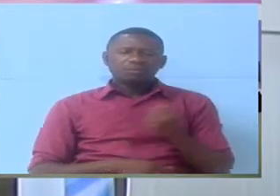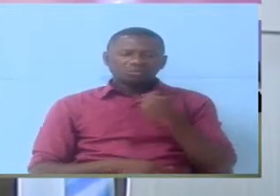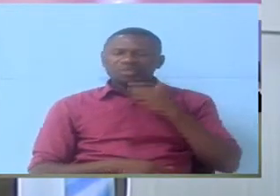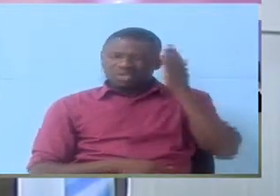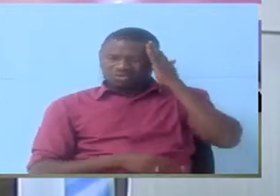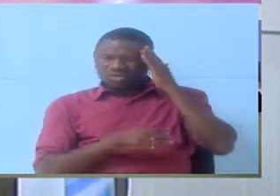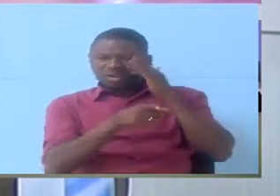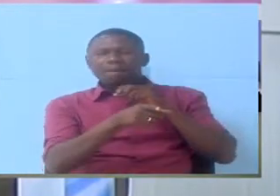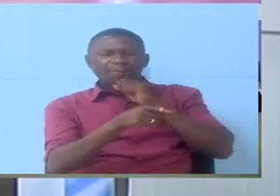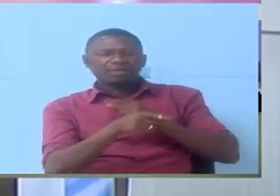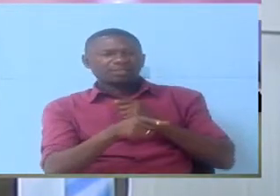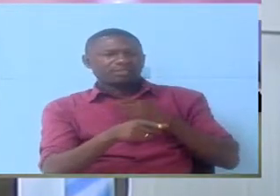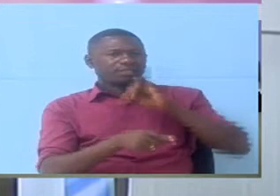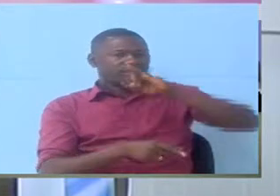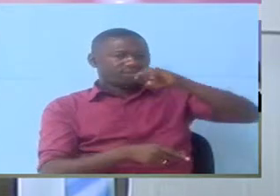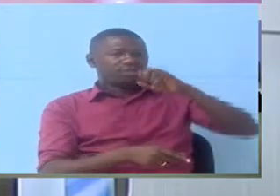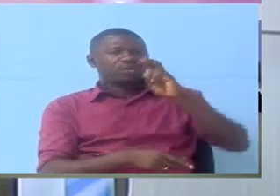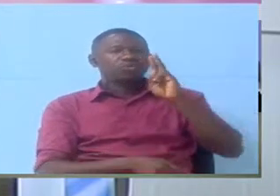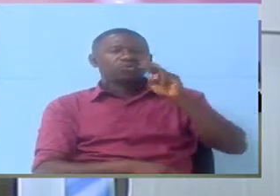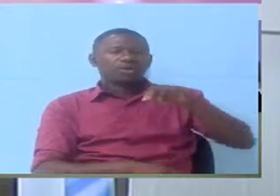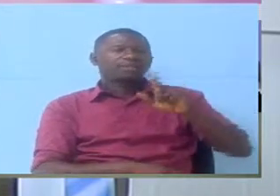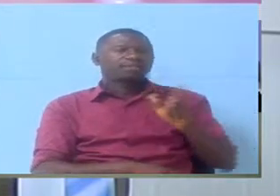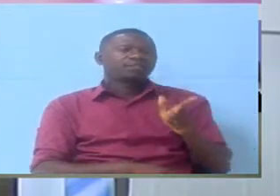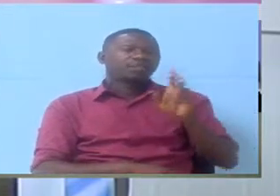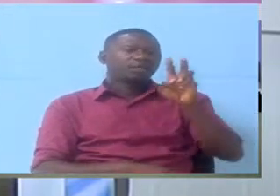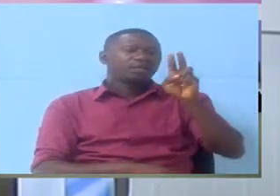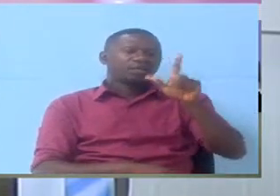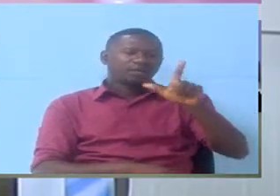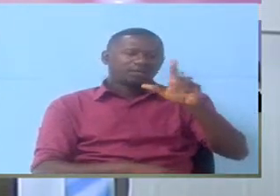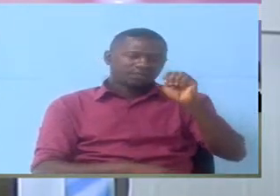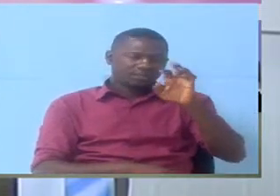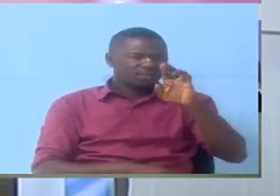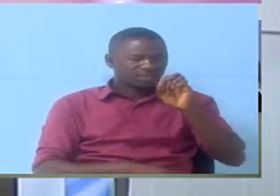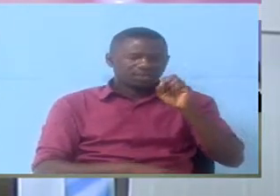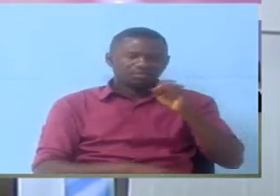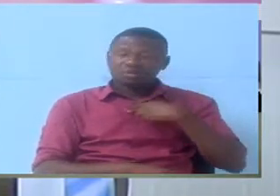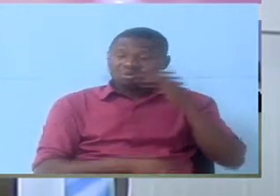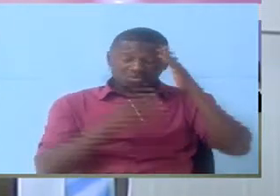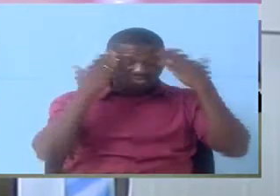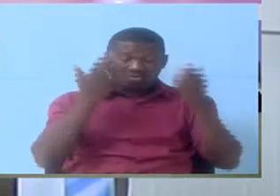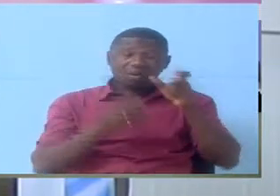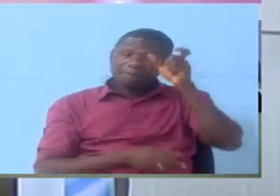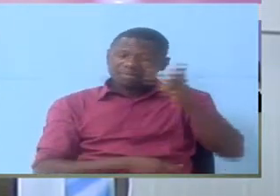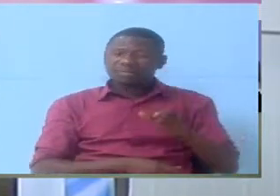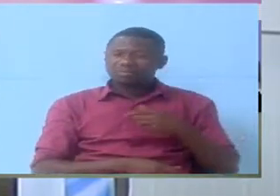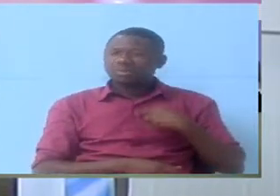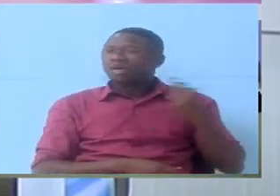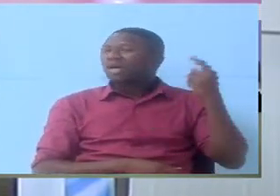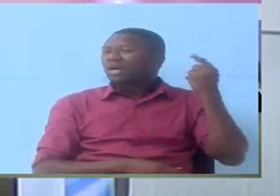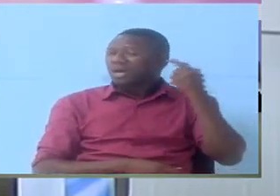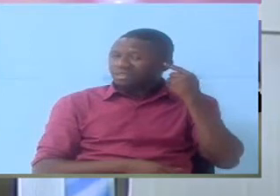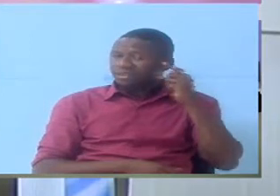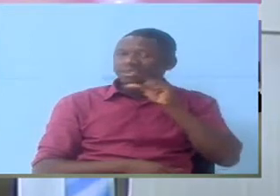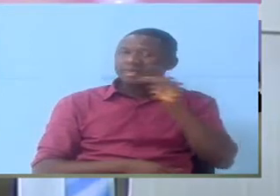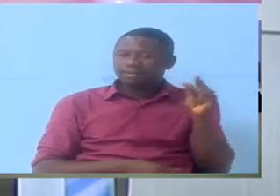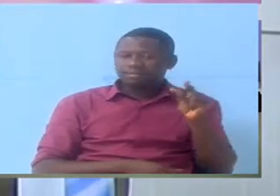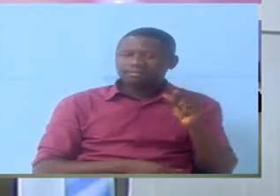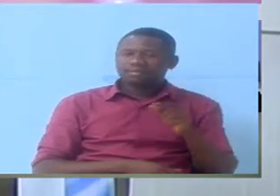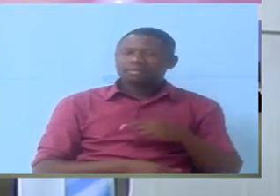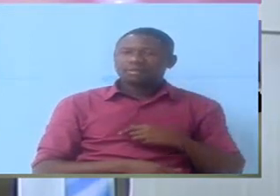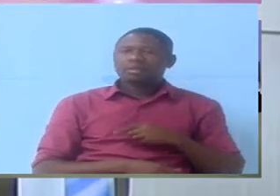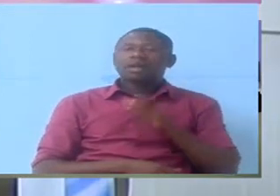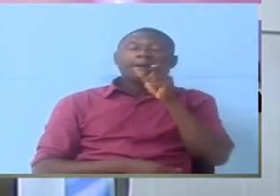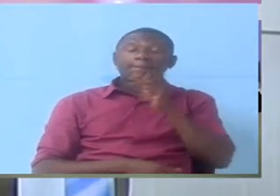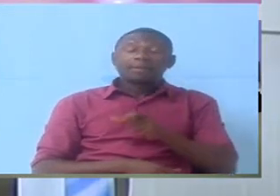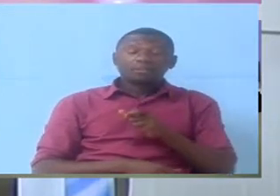know him in person. Ma fangolonde. But I have heard his name. But inga to moi. And the one who told me. Alumeya nyimfonye.